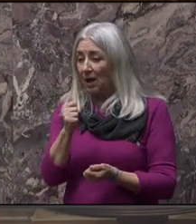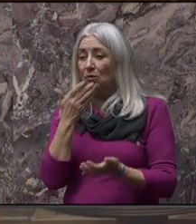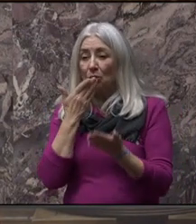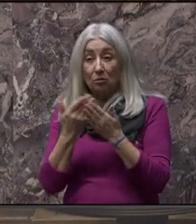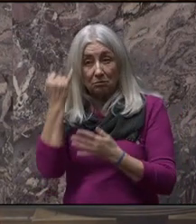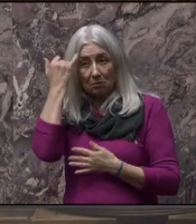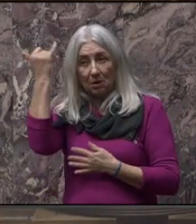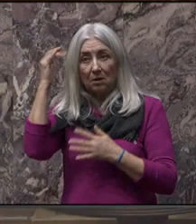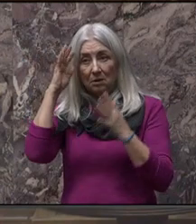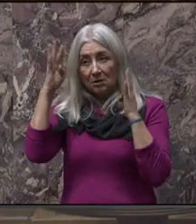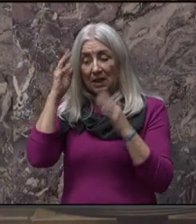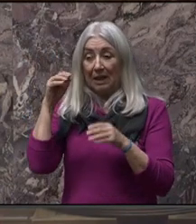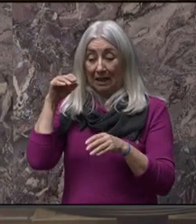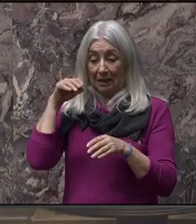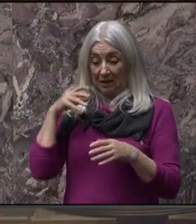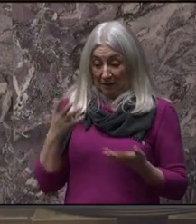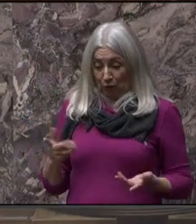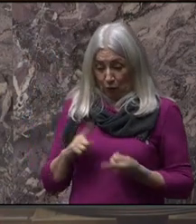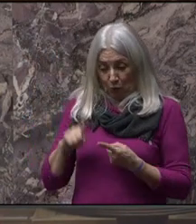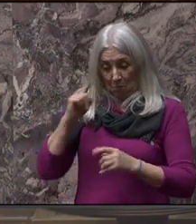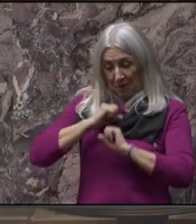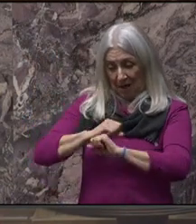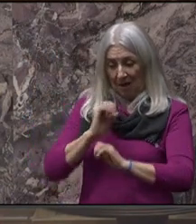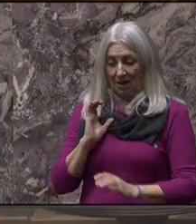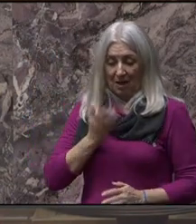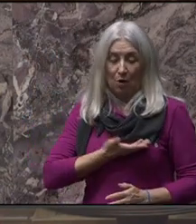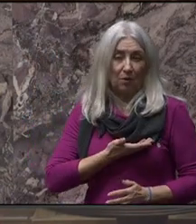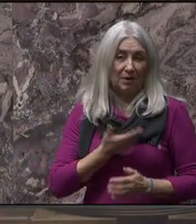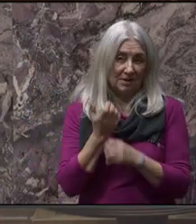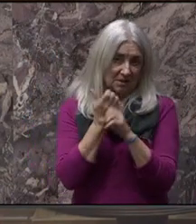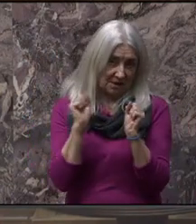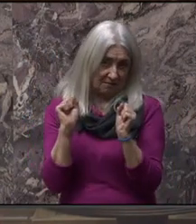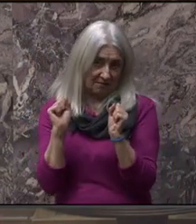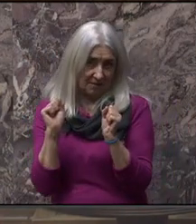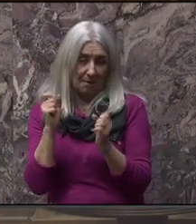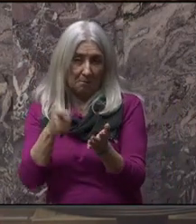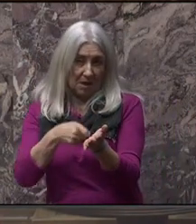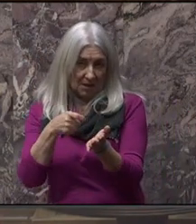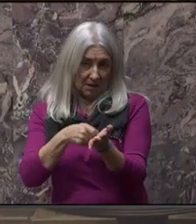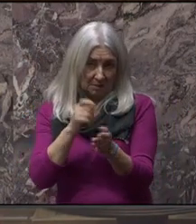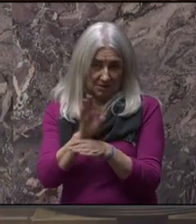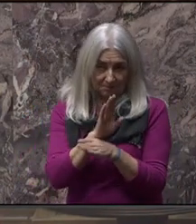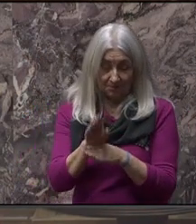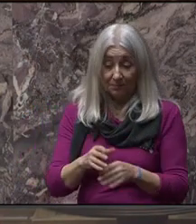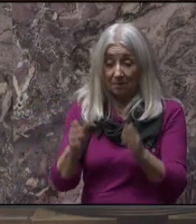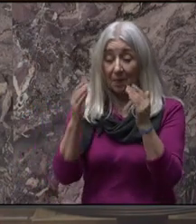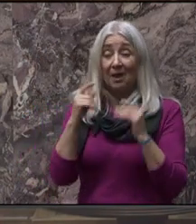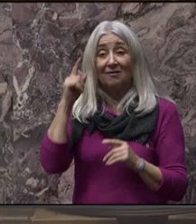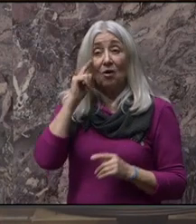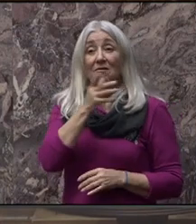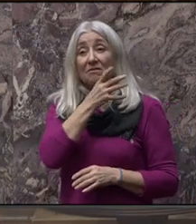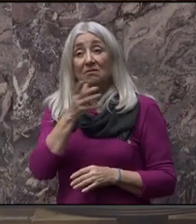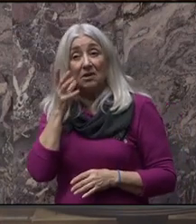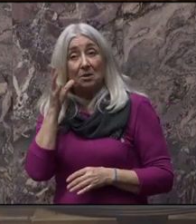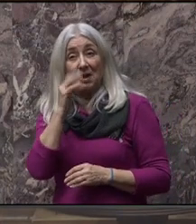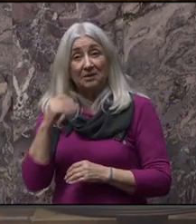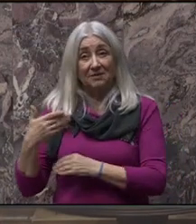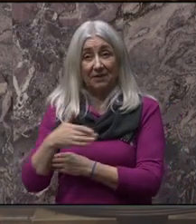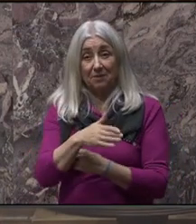safe mining sector in the world. In agri-food and seafood, 63,000 British